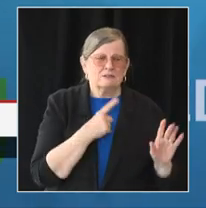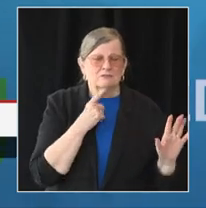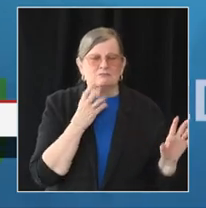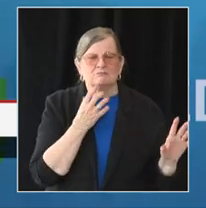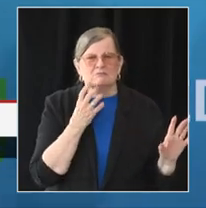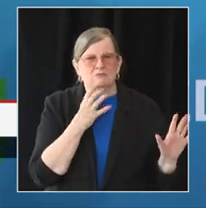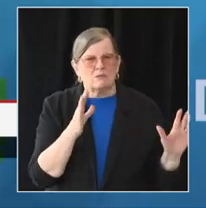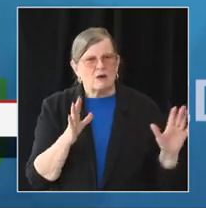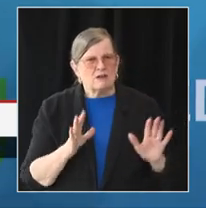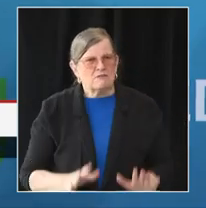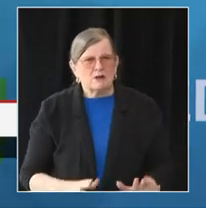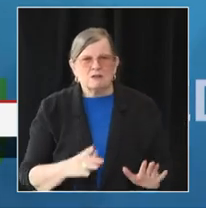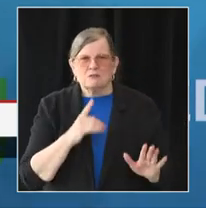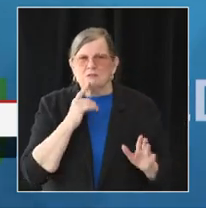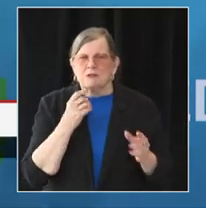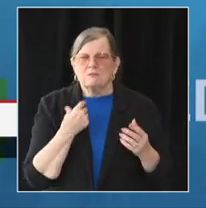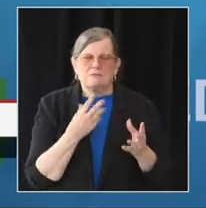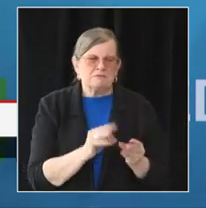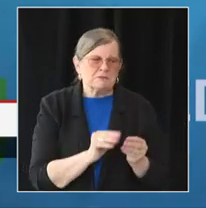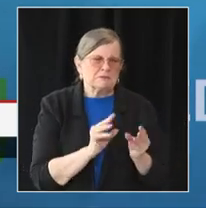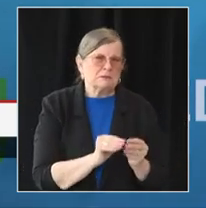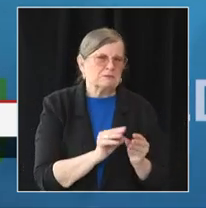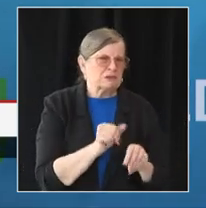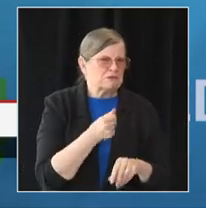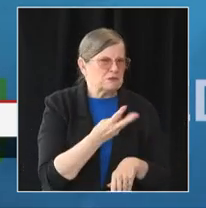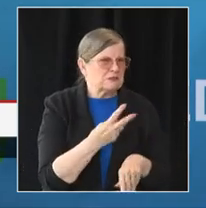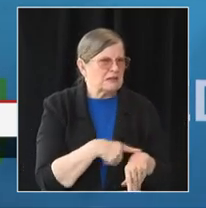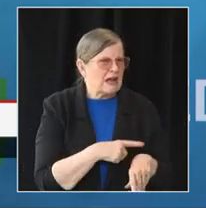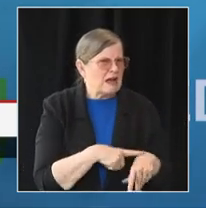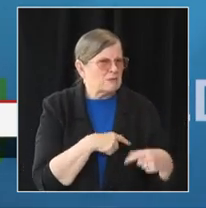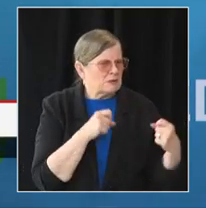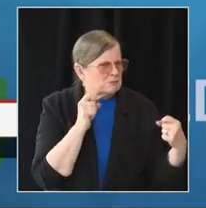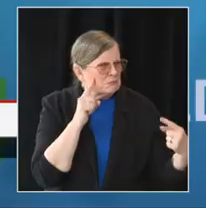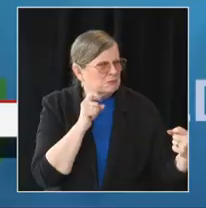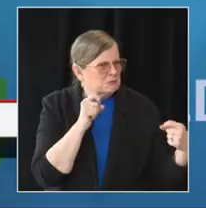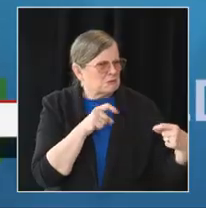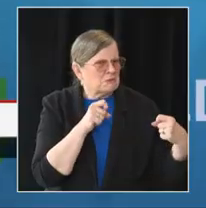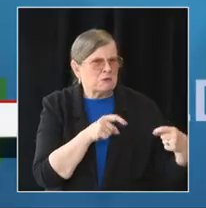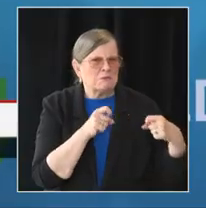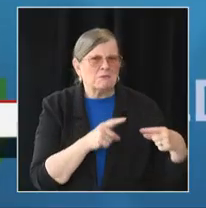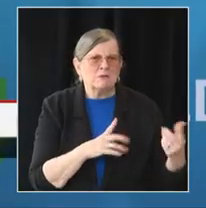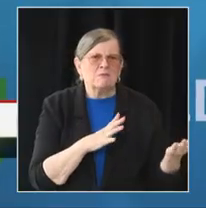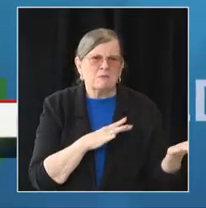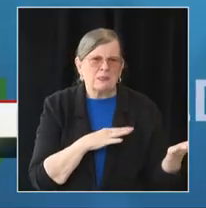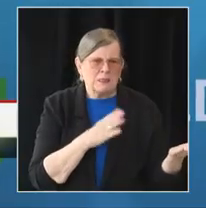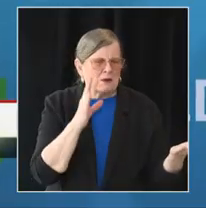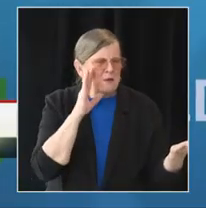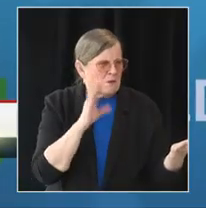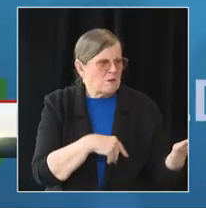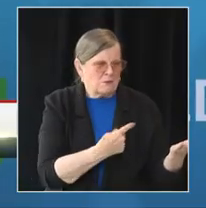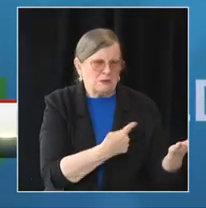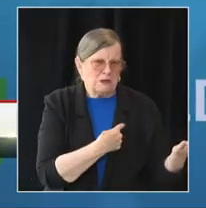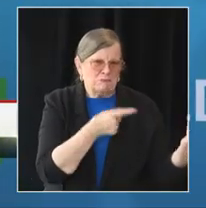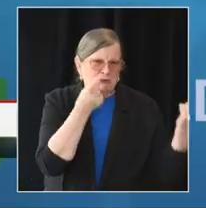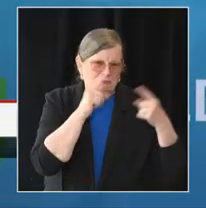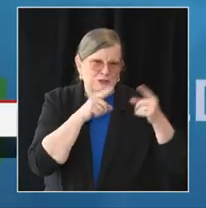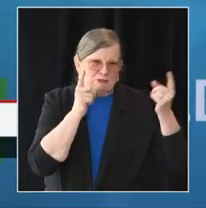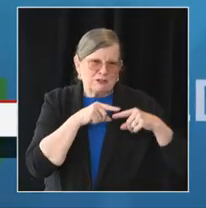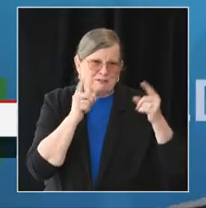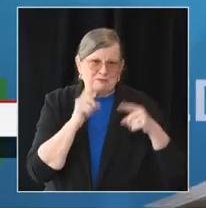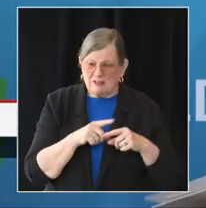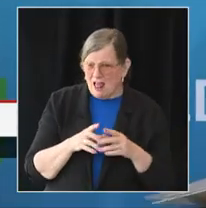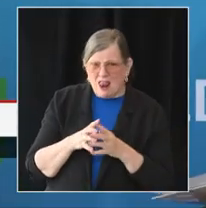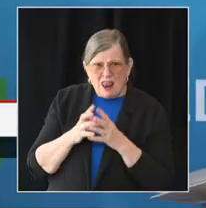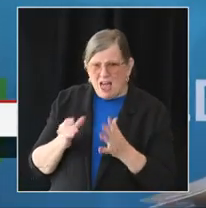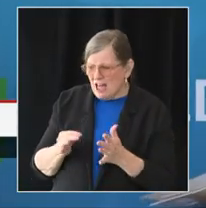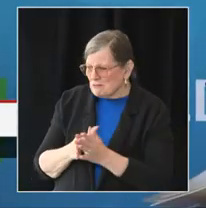would, and he wants to be there. It is the best site in the region. Like, everybody knows that. It's the best site. A lot of momentum around the team right now. It's a lot